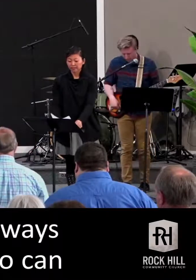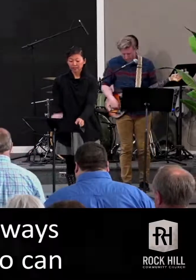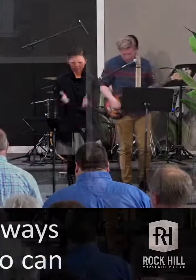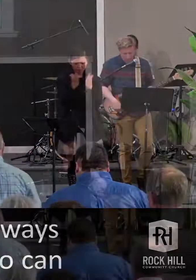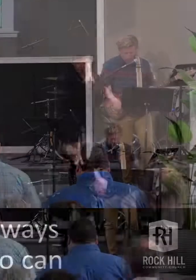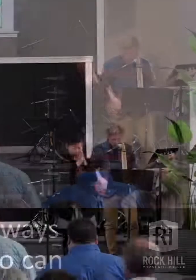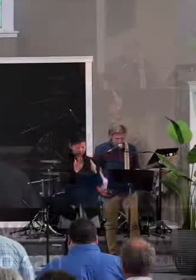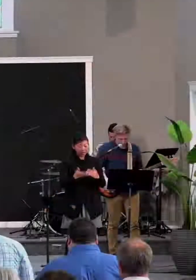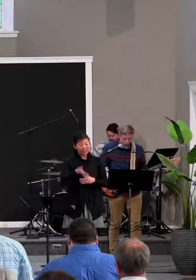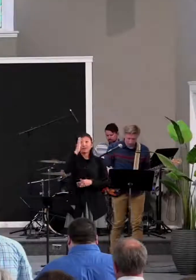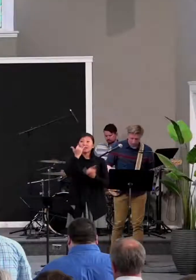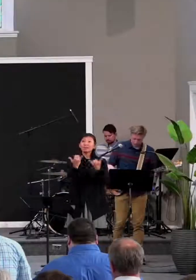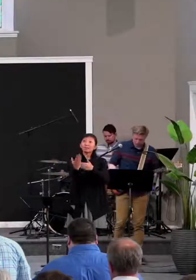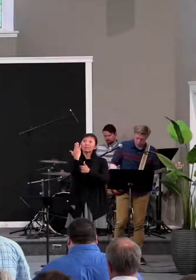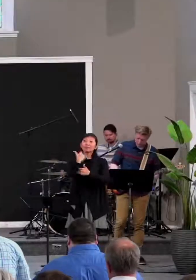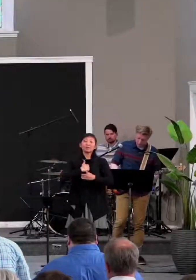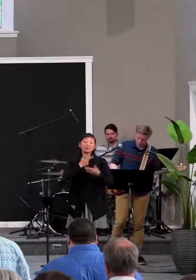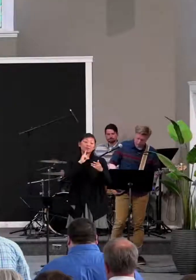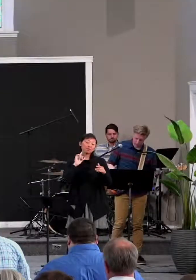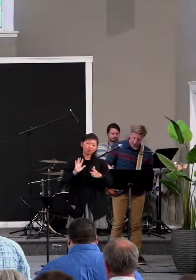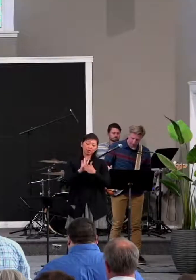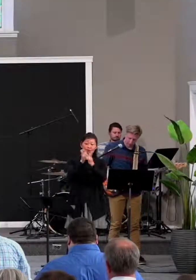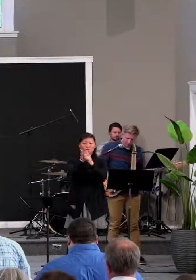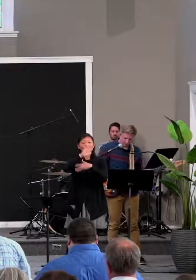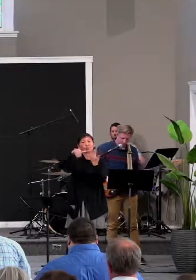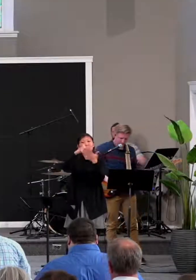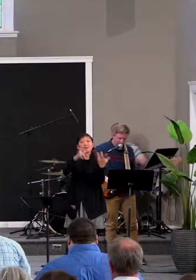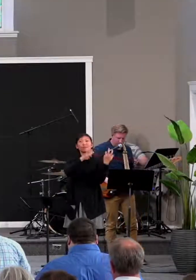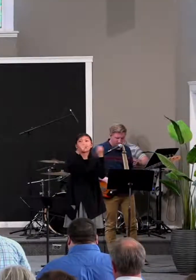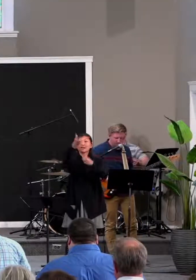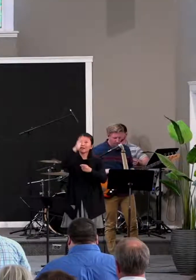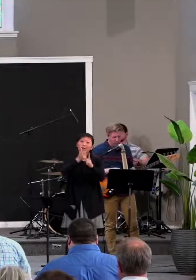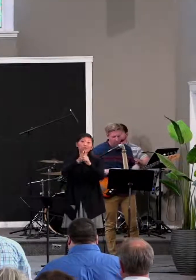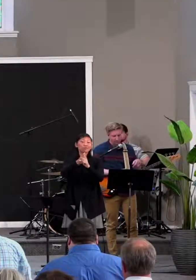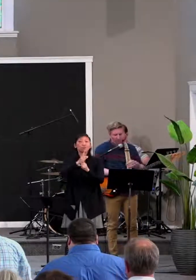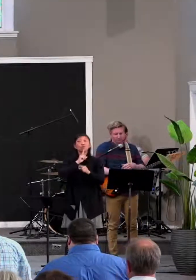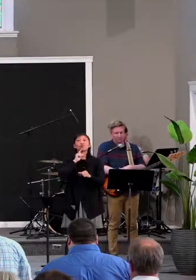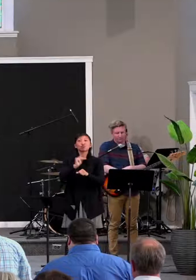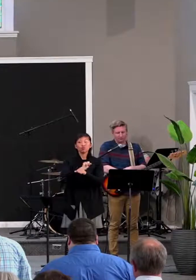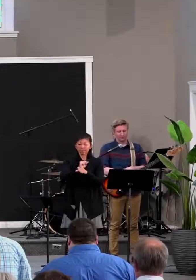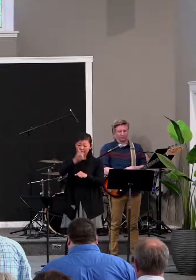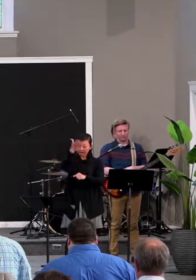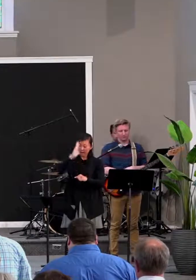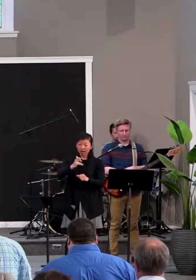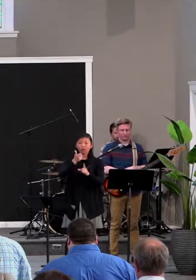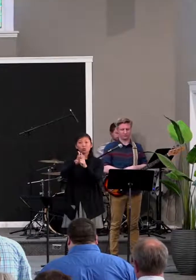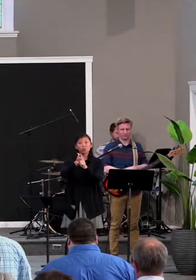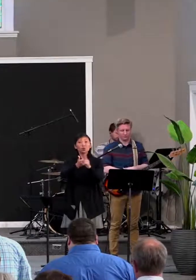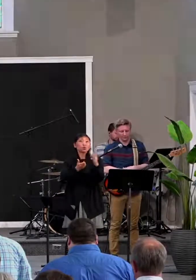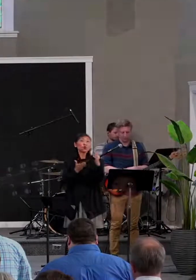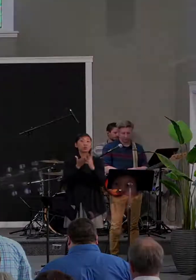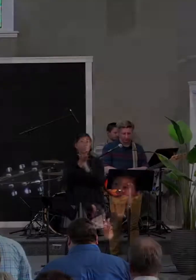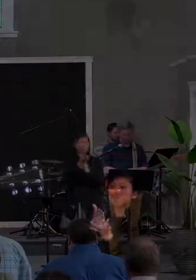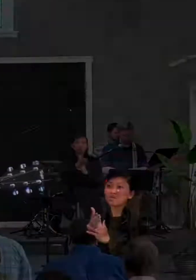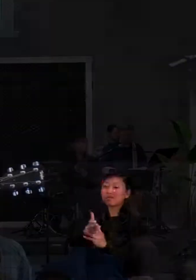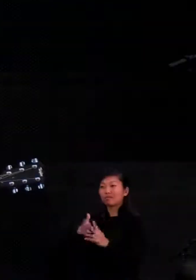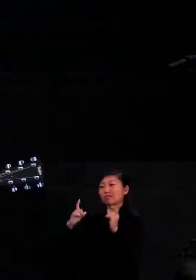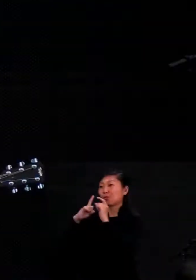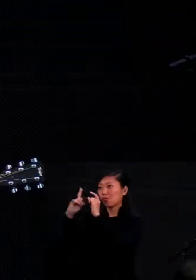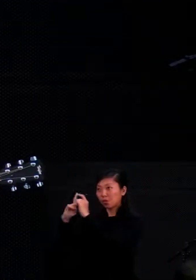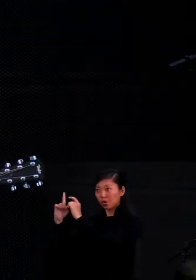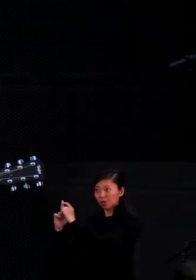This morning, as the Almighty God is the true God, you are the God who, through the words of your mouth,